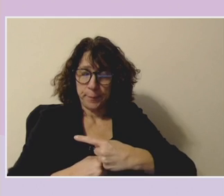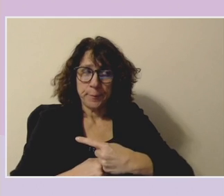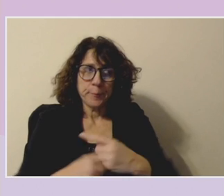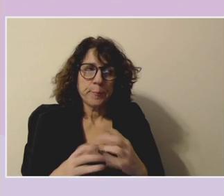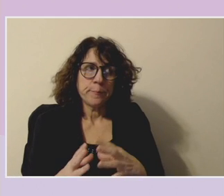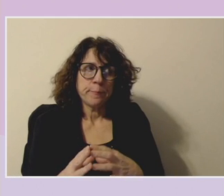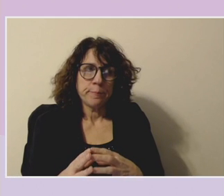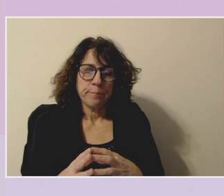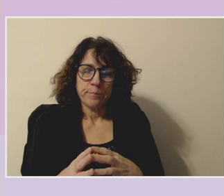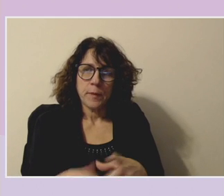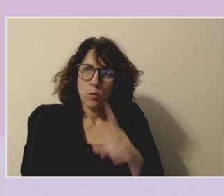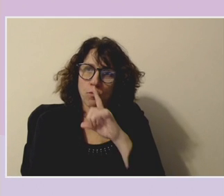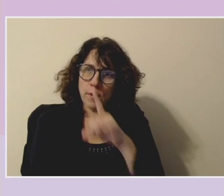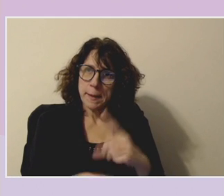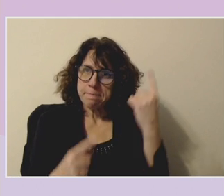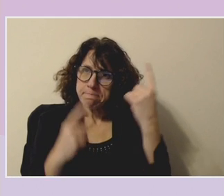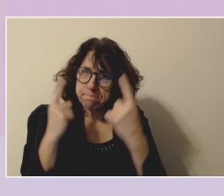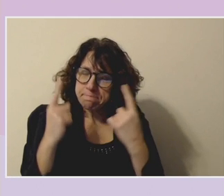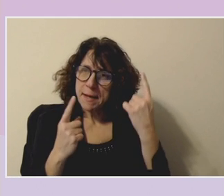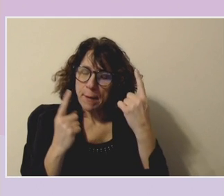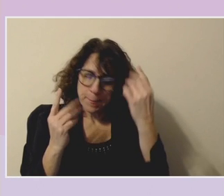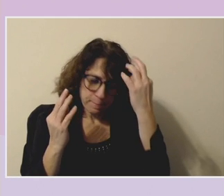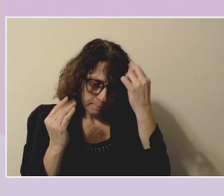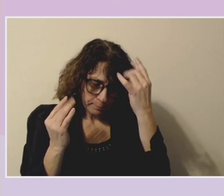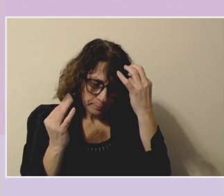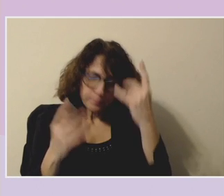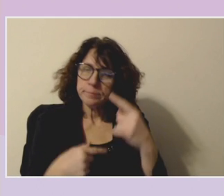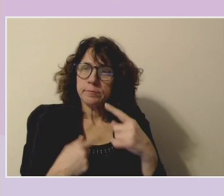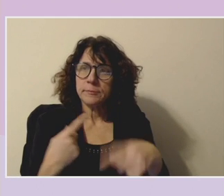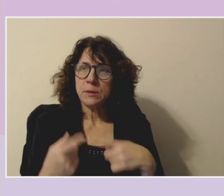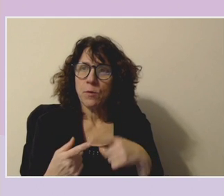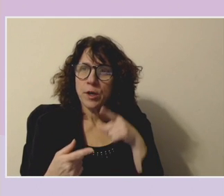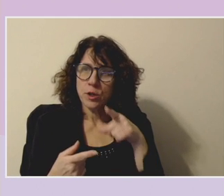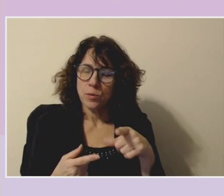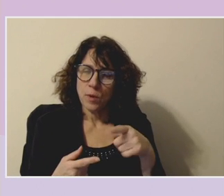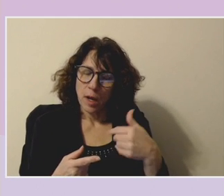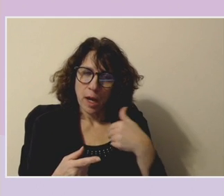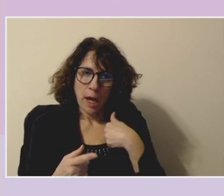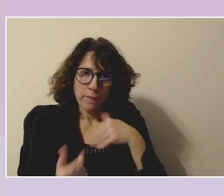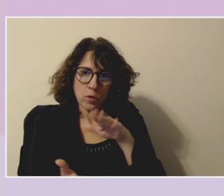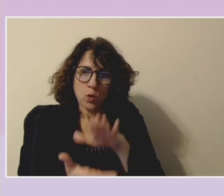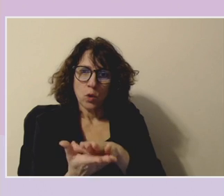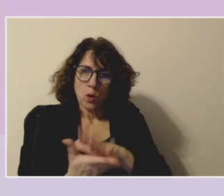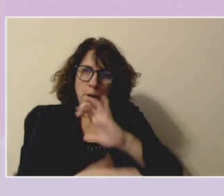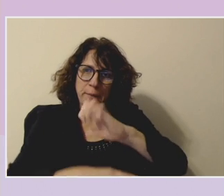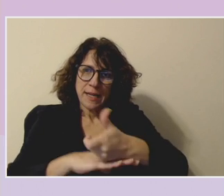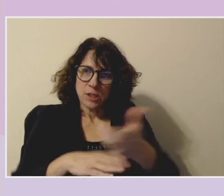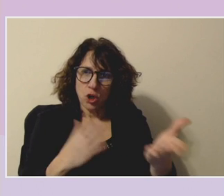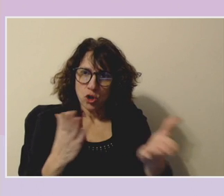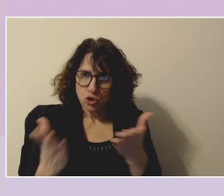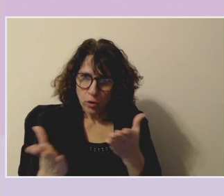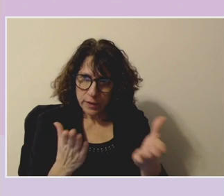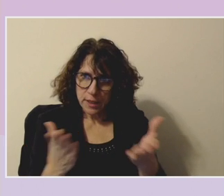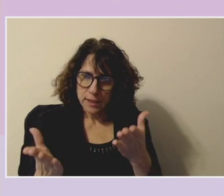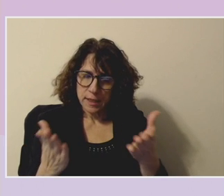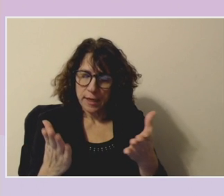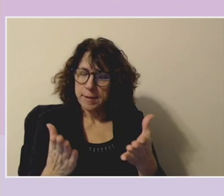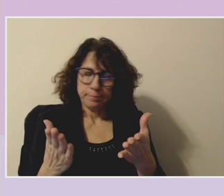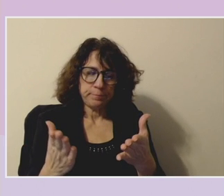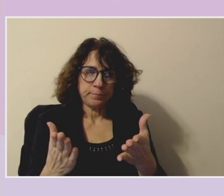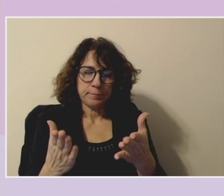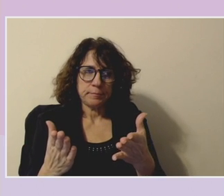together today to really think about, once you have a school-based services spot, once you have expanded